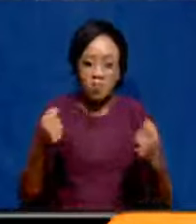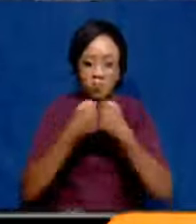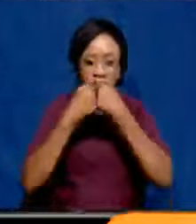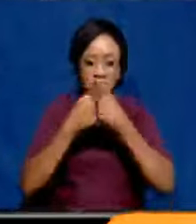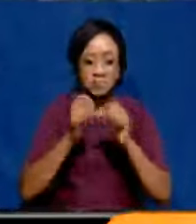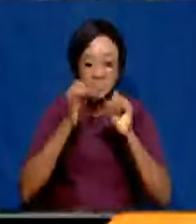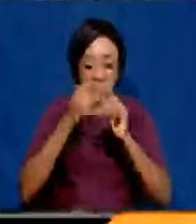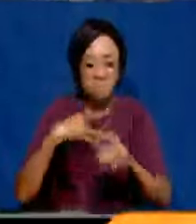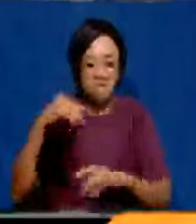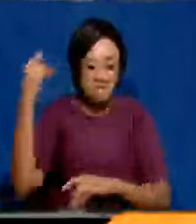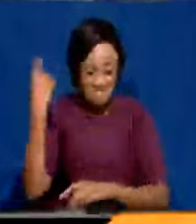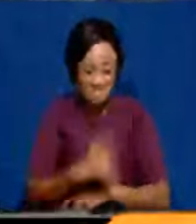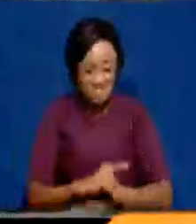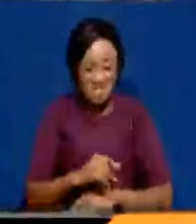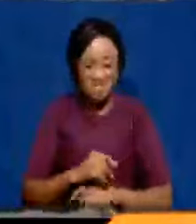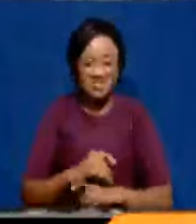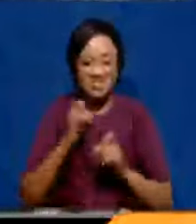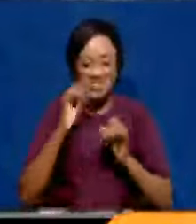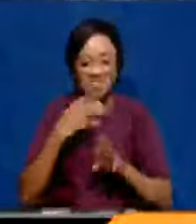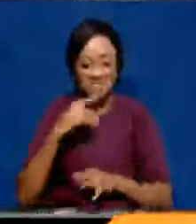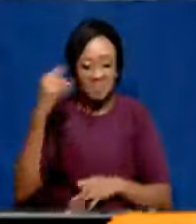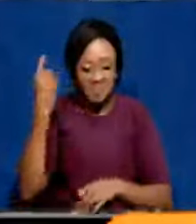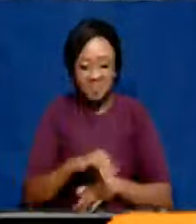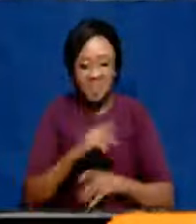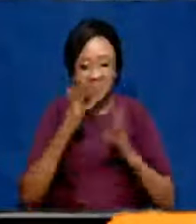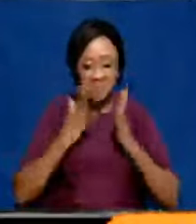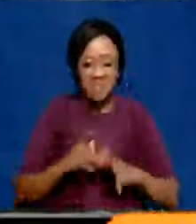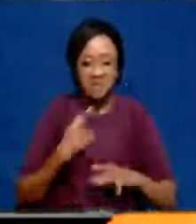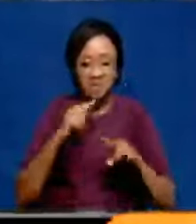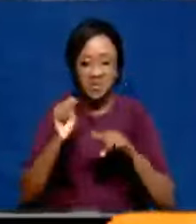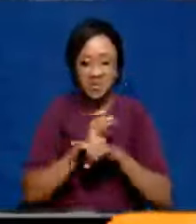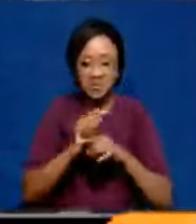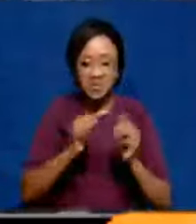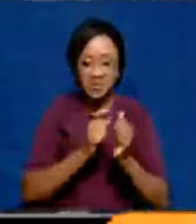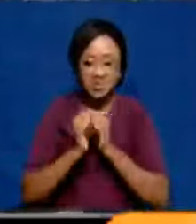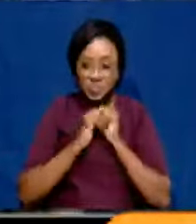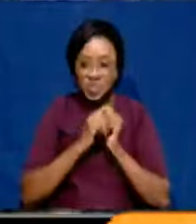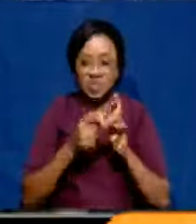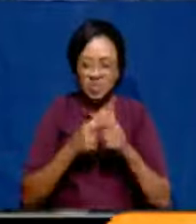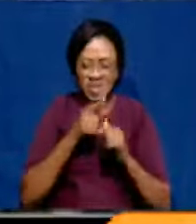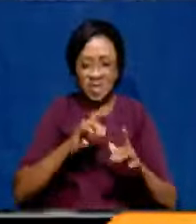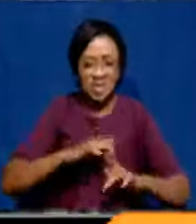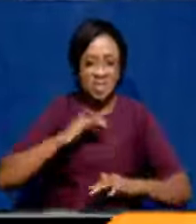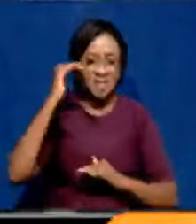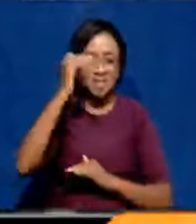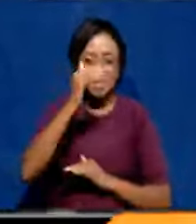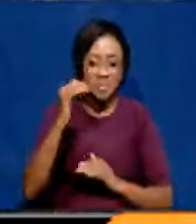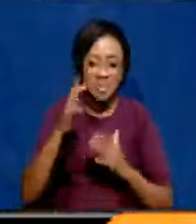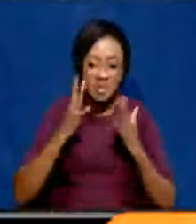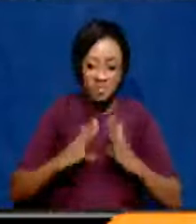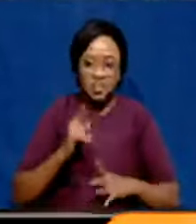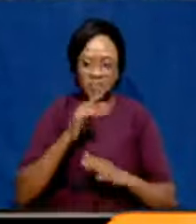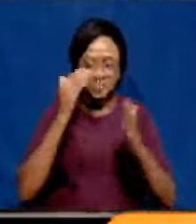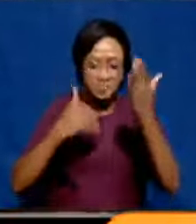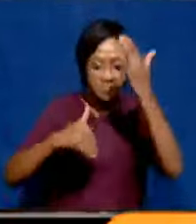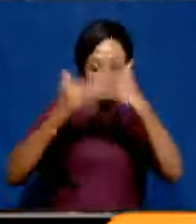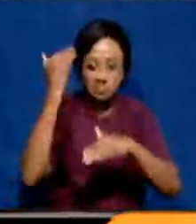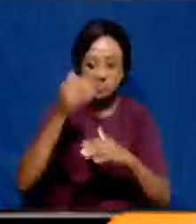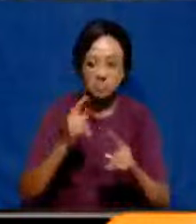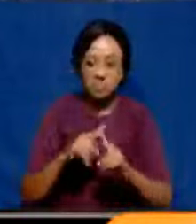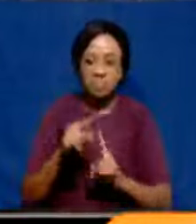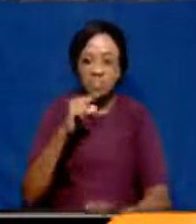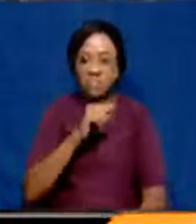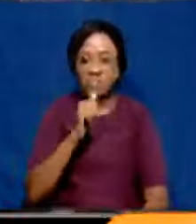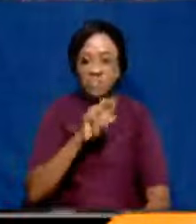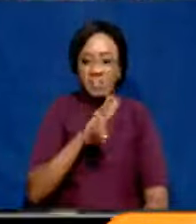your person that you are taking to train with in the forest, he's supposed to be the big person, he's supposed to be the professional athlete, Gavi